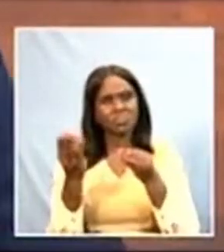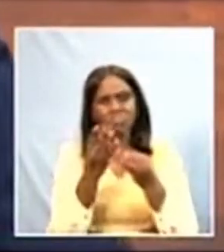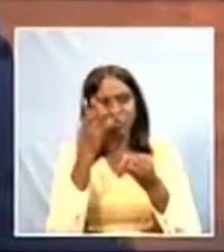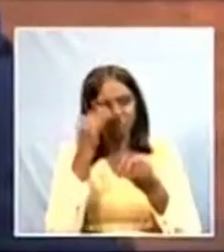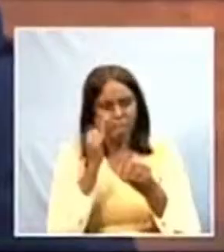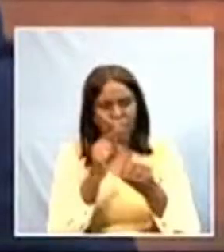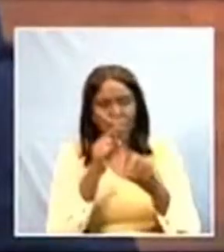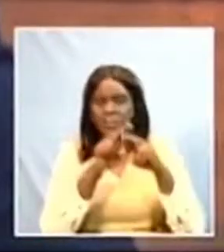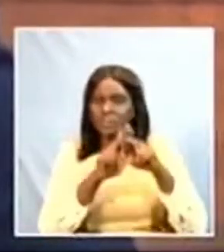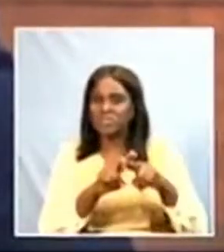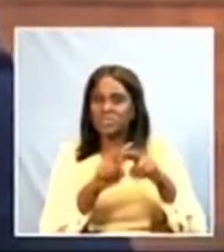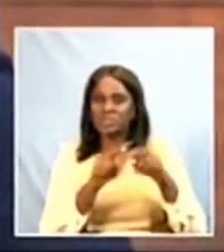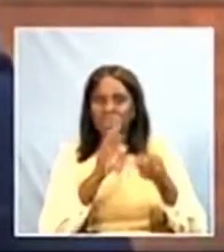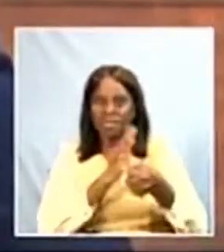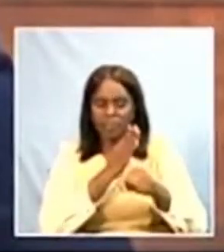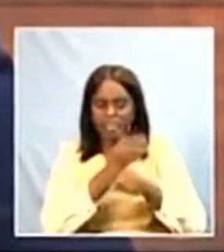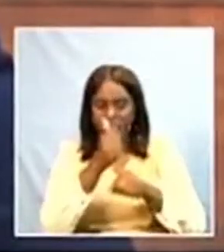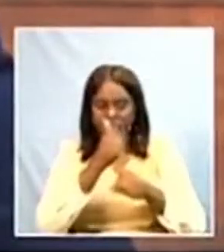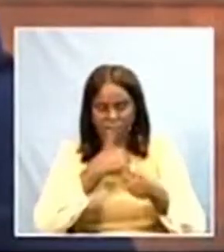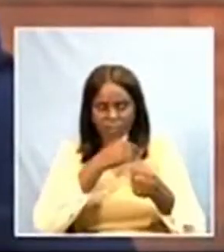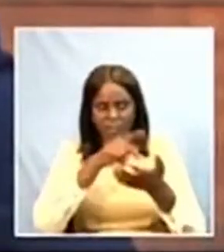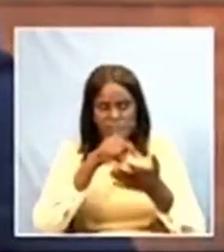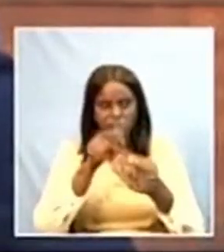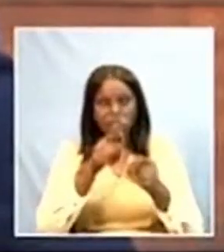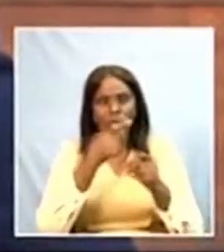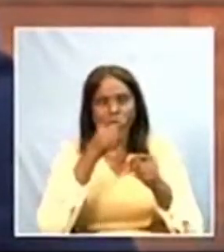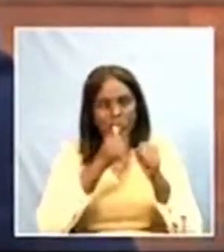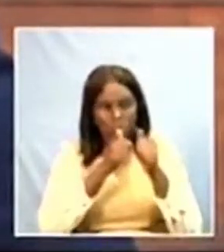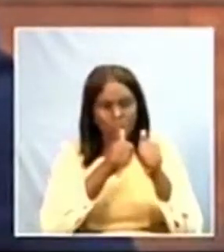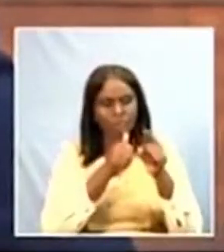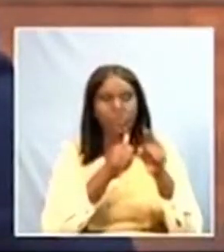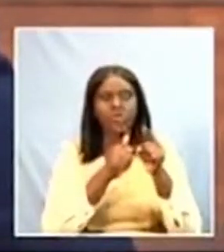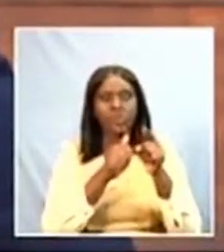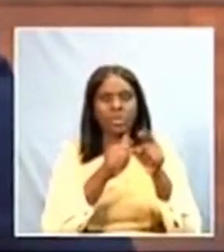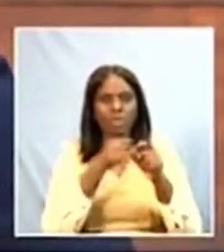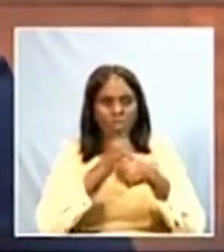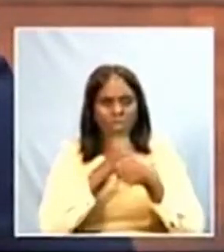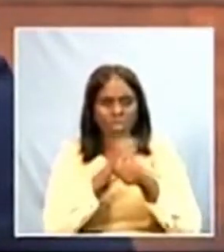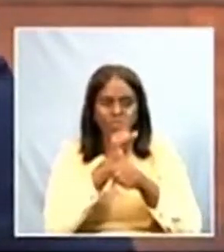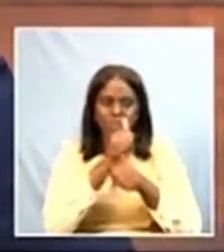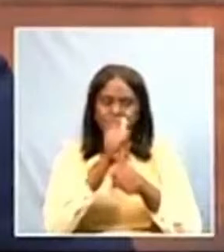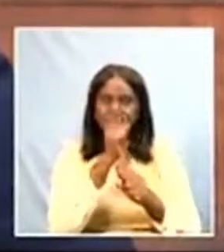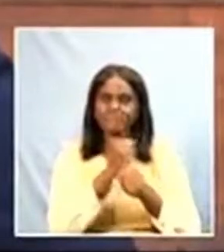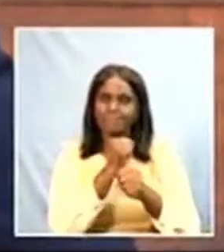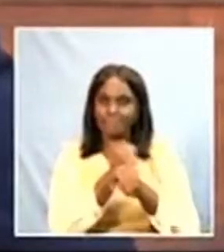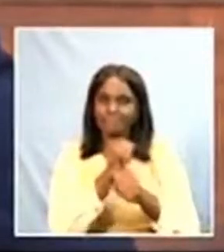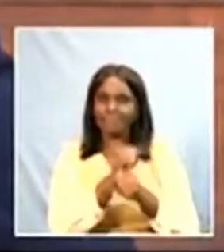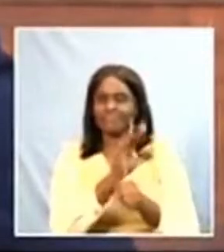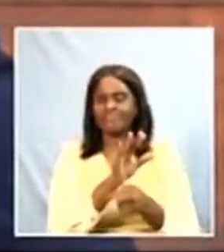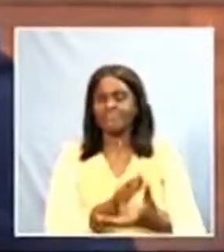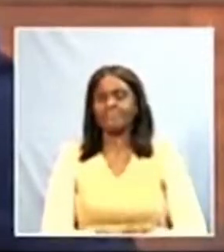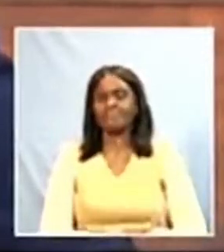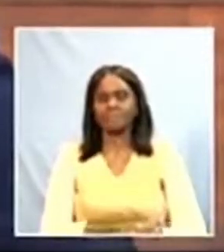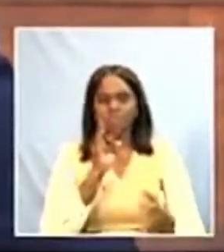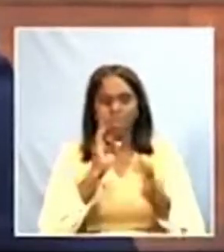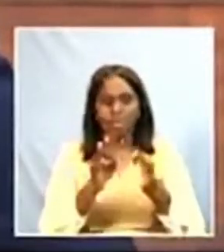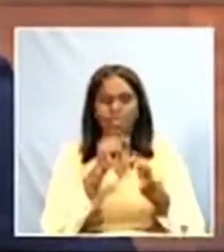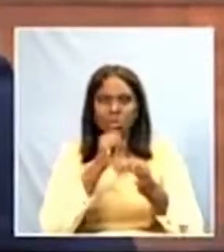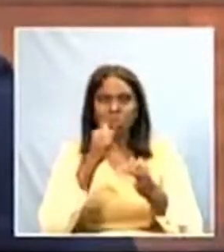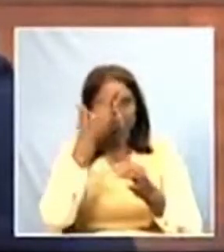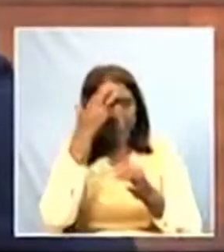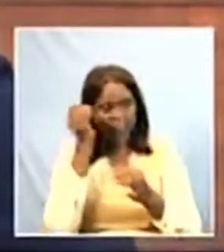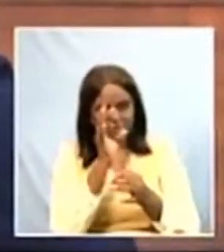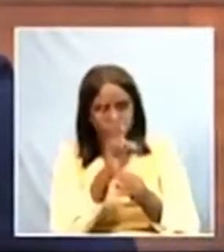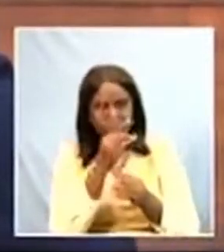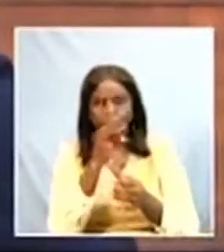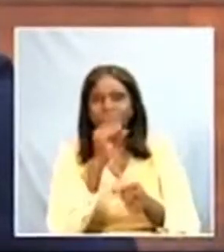why should we sit back after we paid? We are supposed to follow that money and make sure that we do that. If that is not negligence of